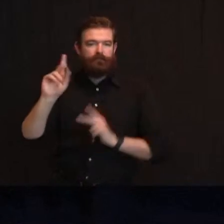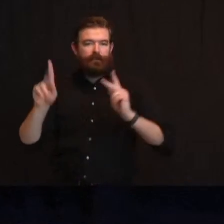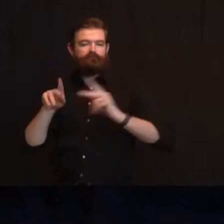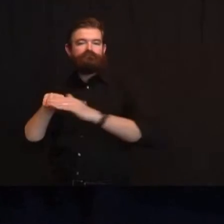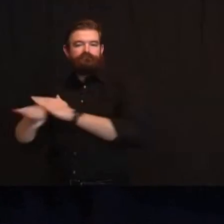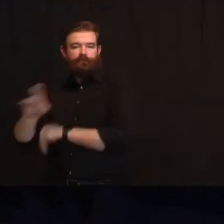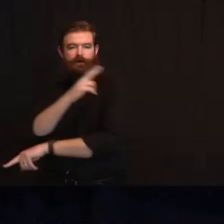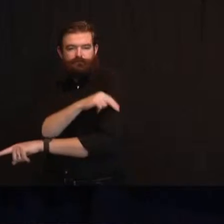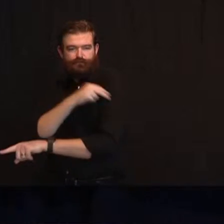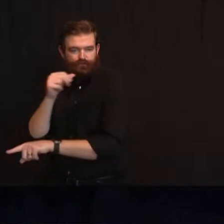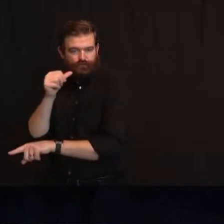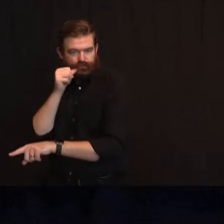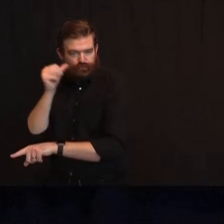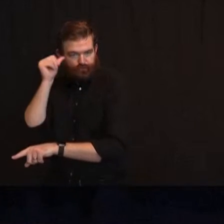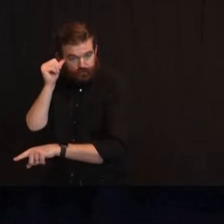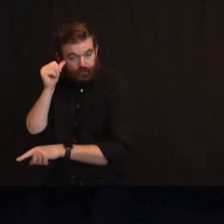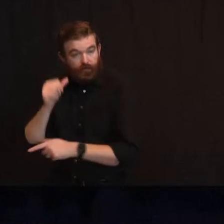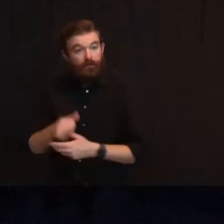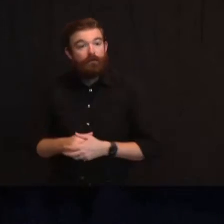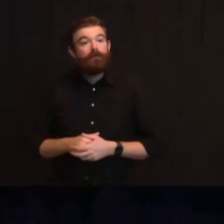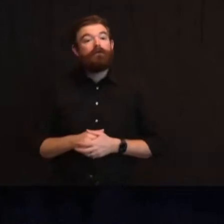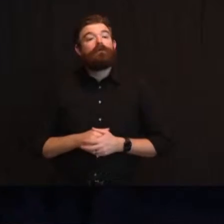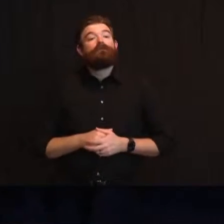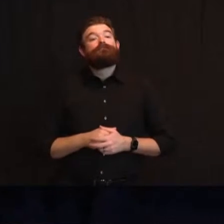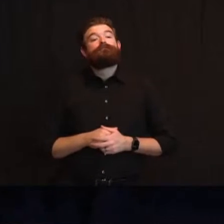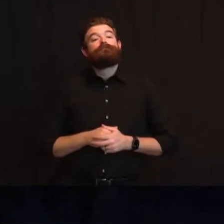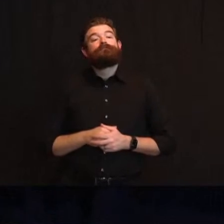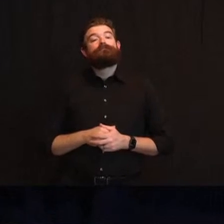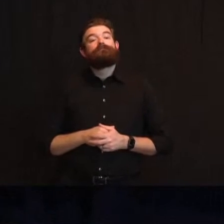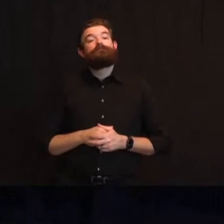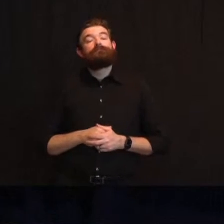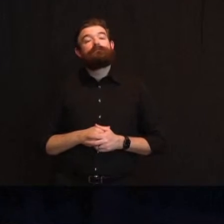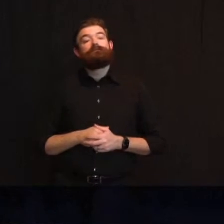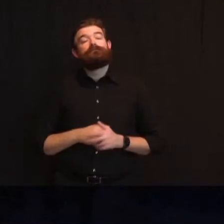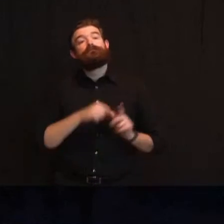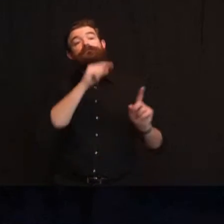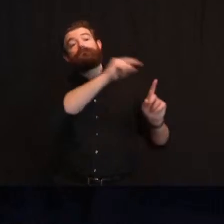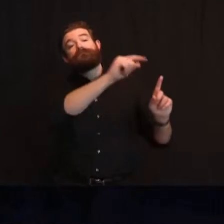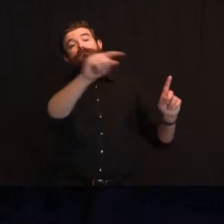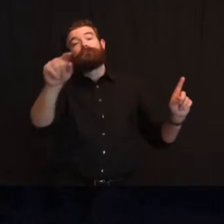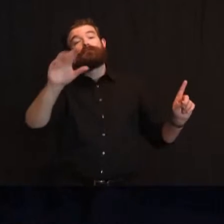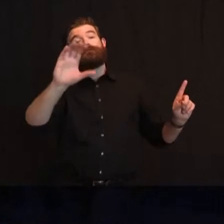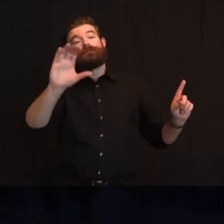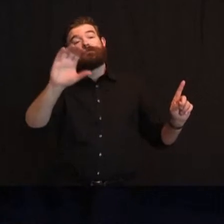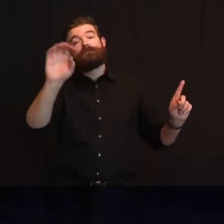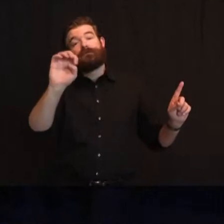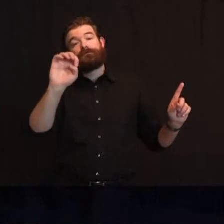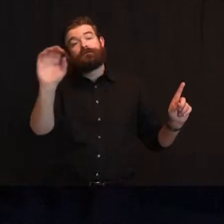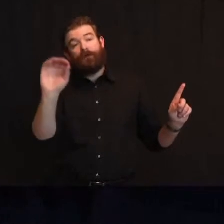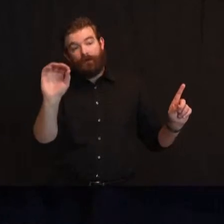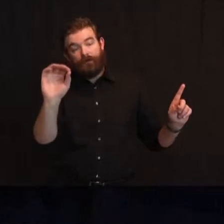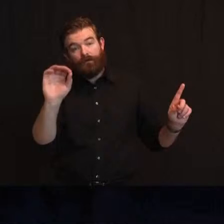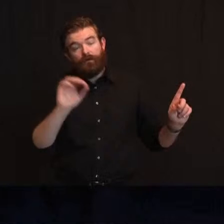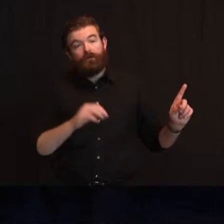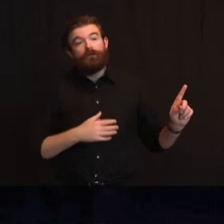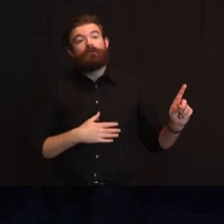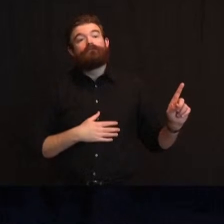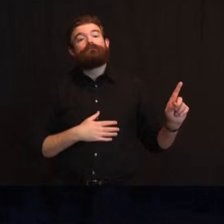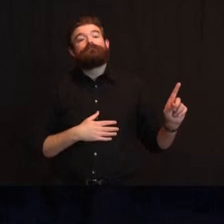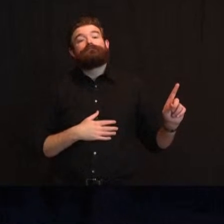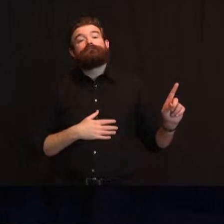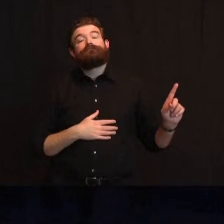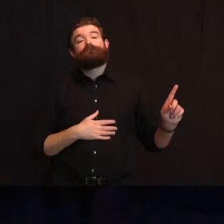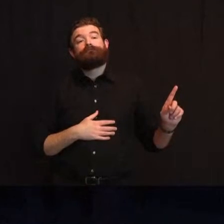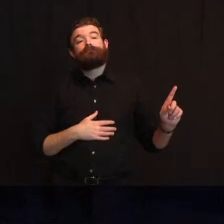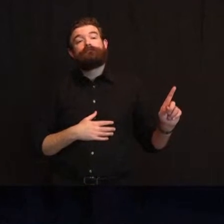have advised me that they have seen a sort of softening of the admissions, and